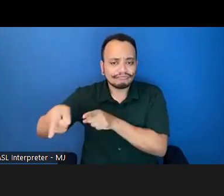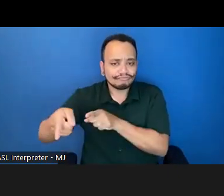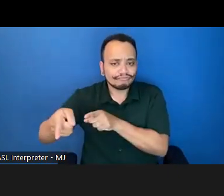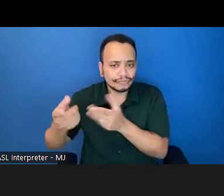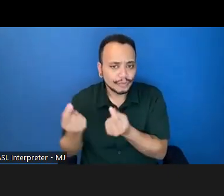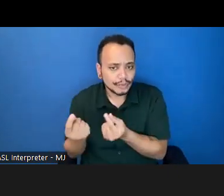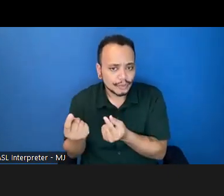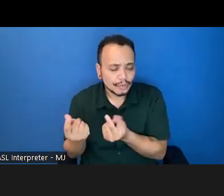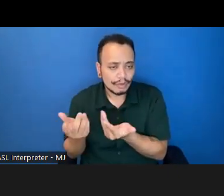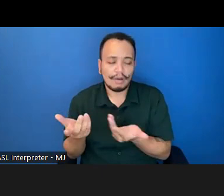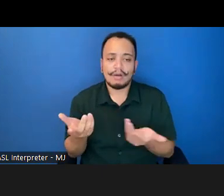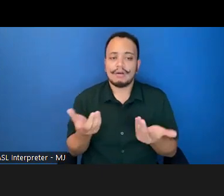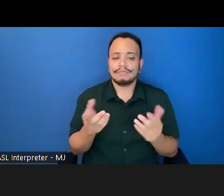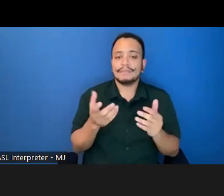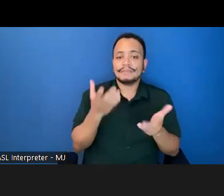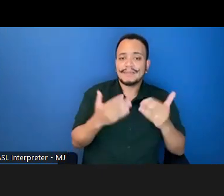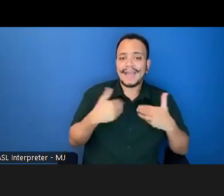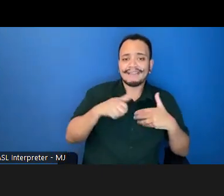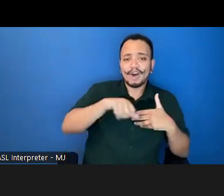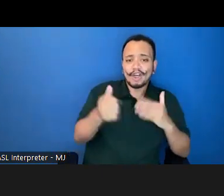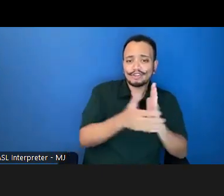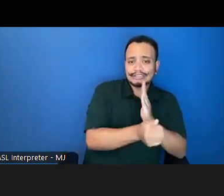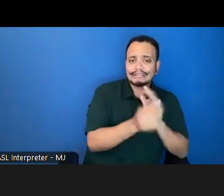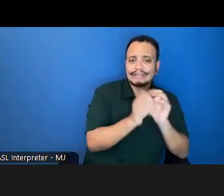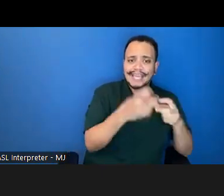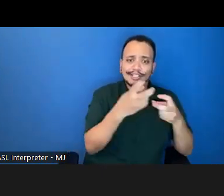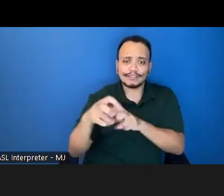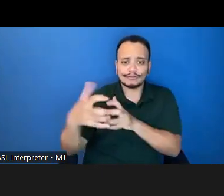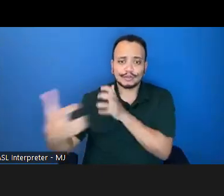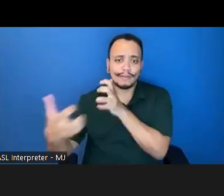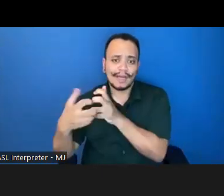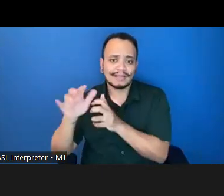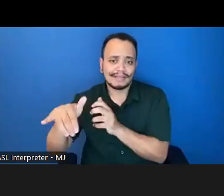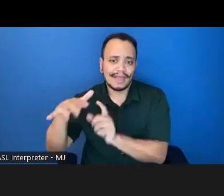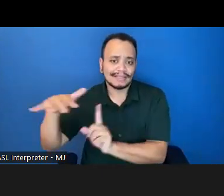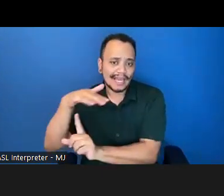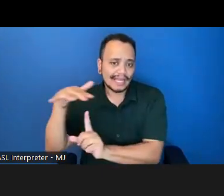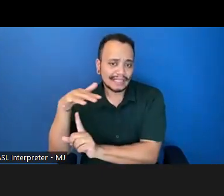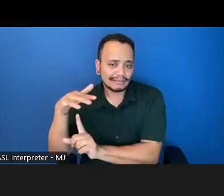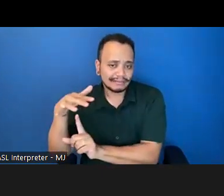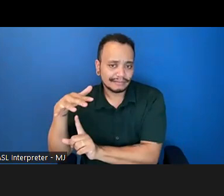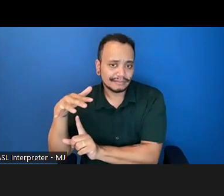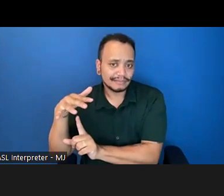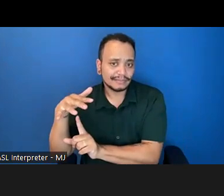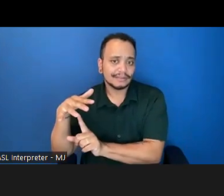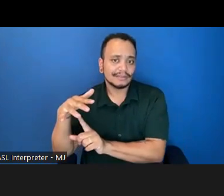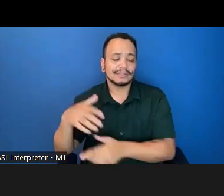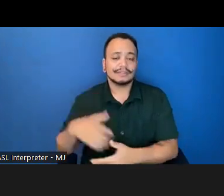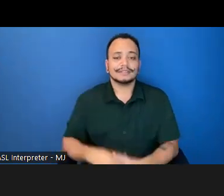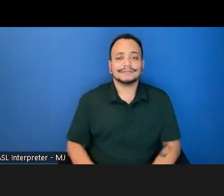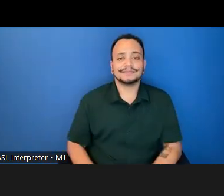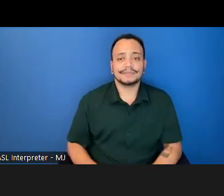your transferable skills may be an understanding of the products needed, the knowledge of high